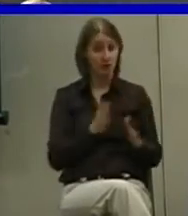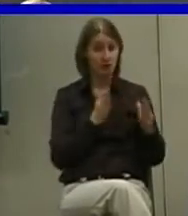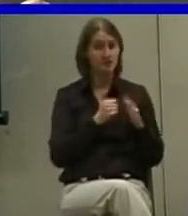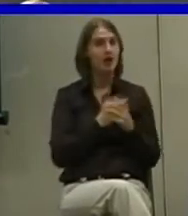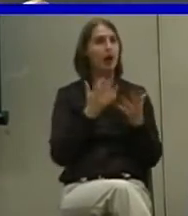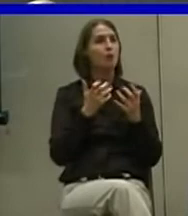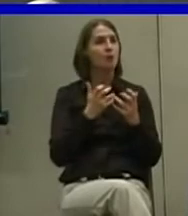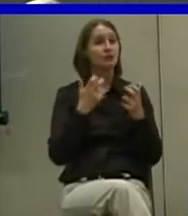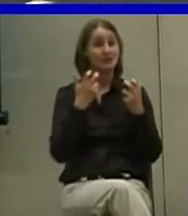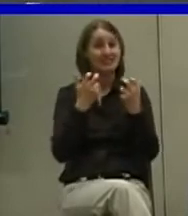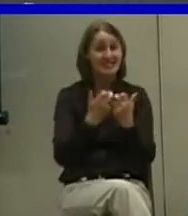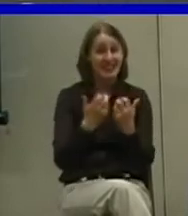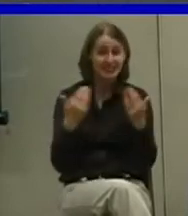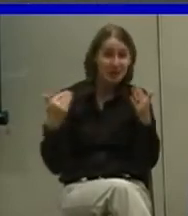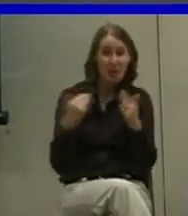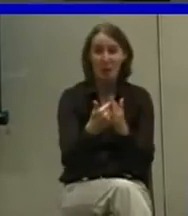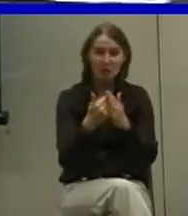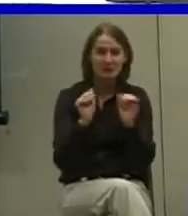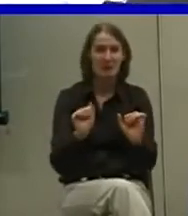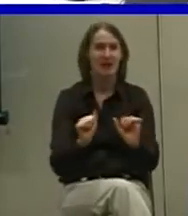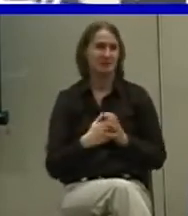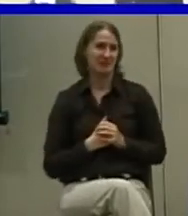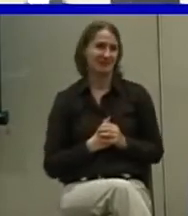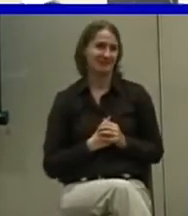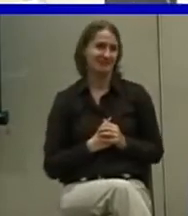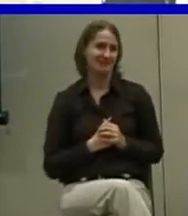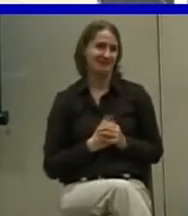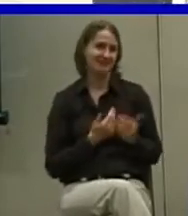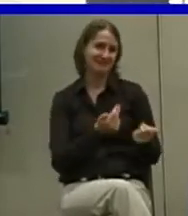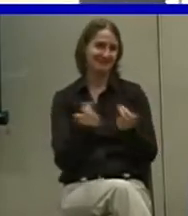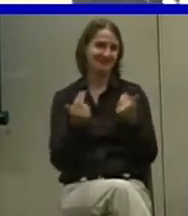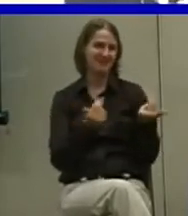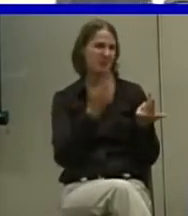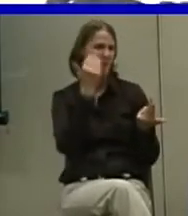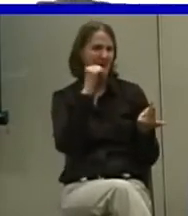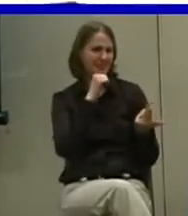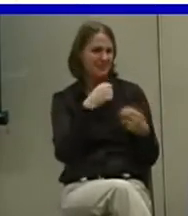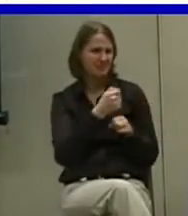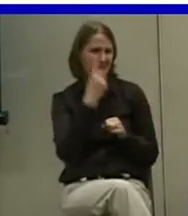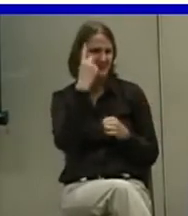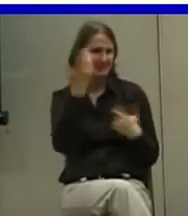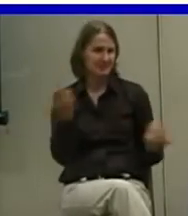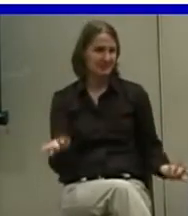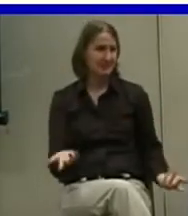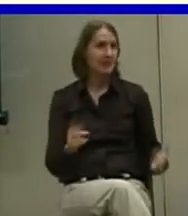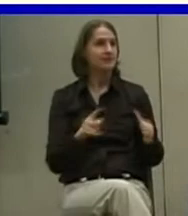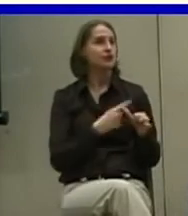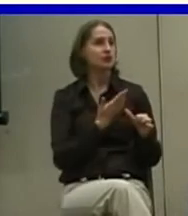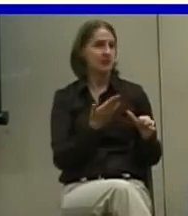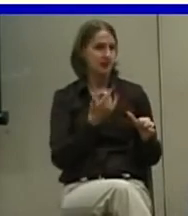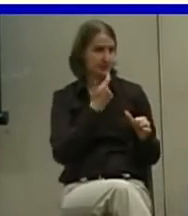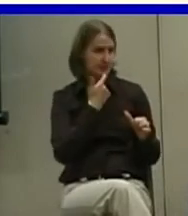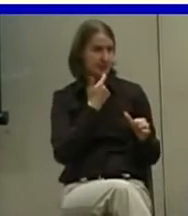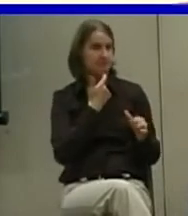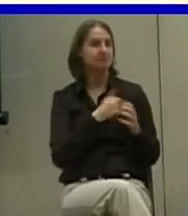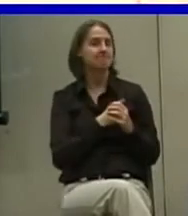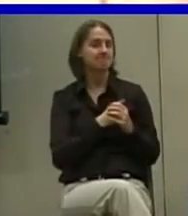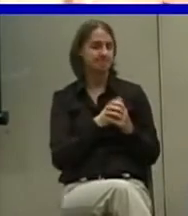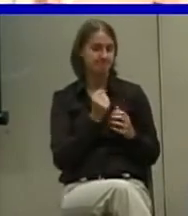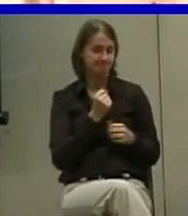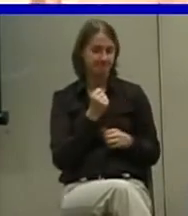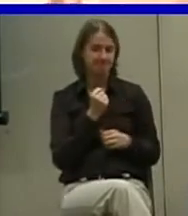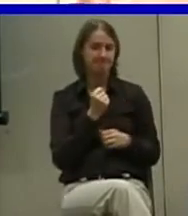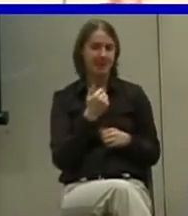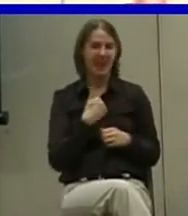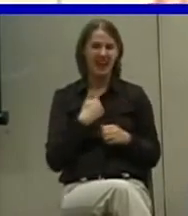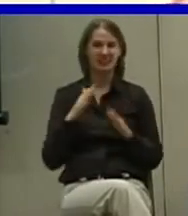to sit as close together as humanly possible. Why? It doesn't make sense. Yes, the first thing I would say is, yeah, when I've had kids like